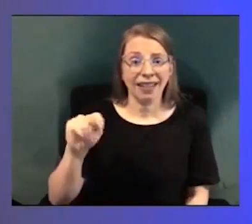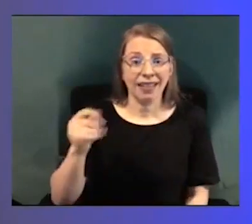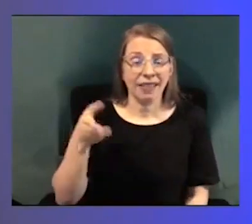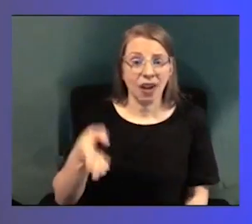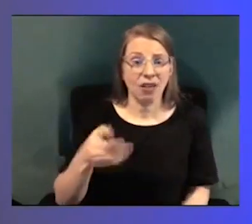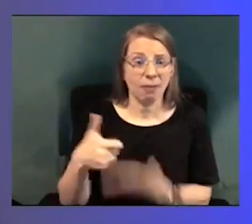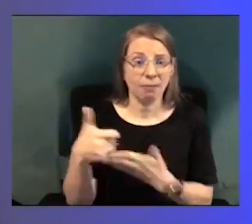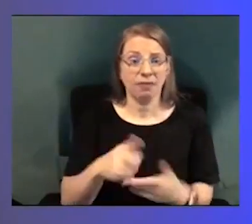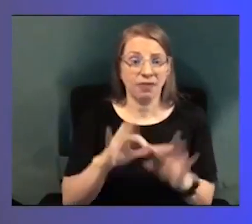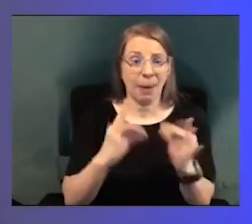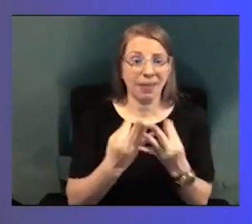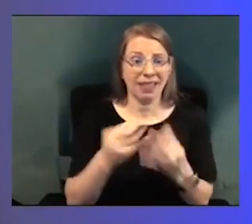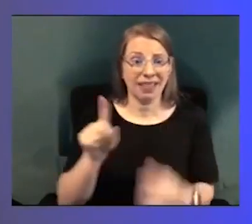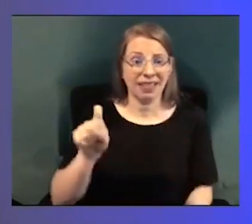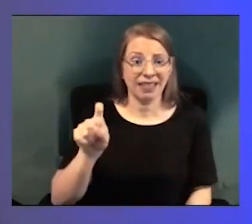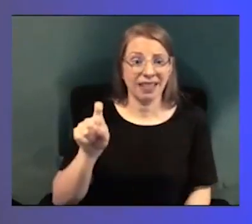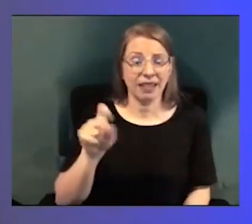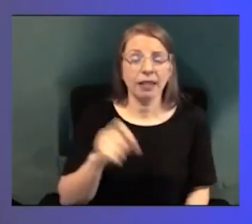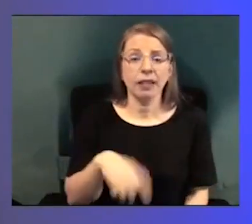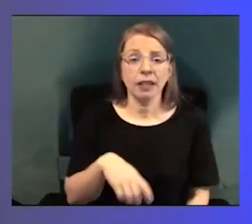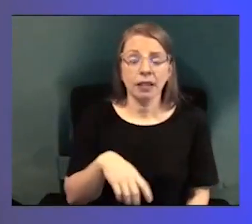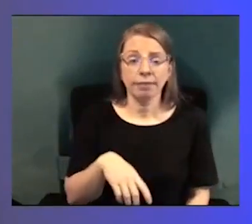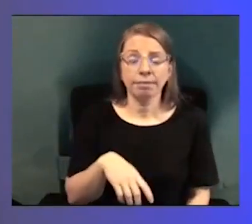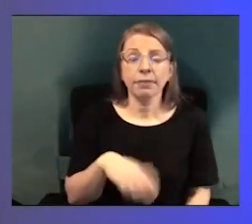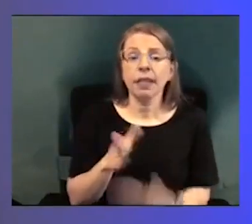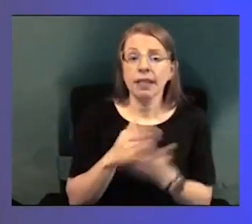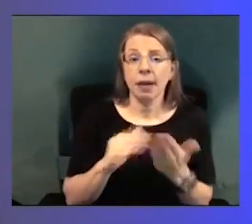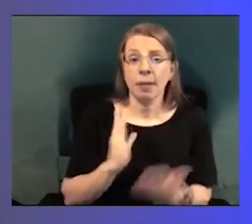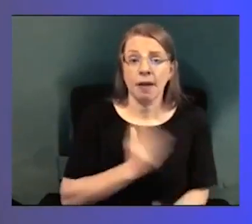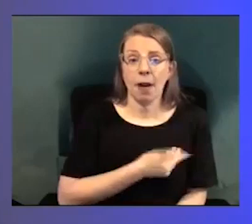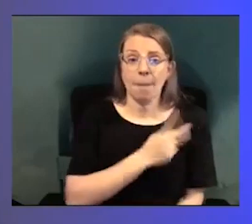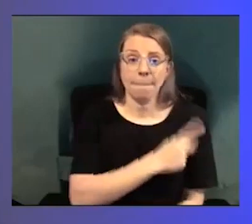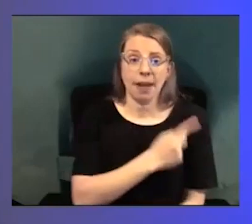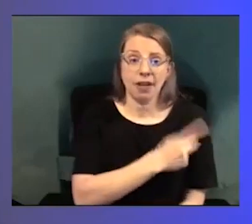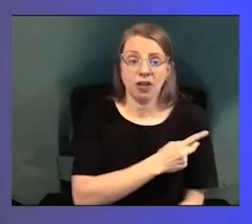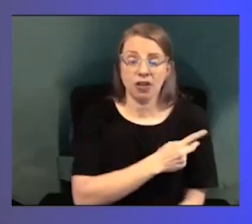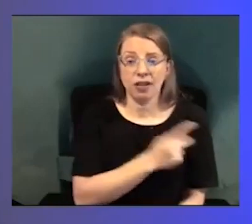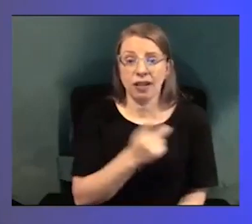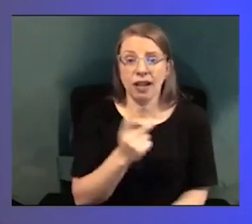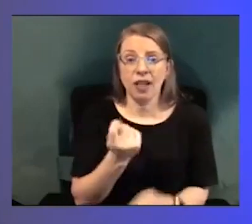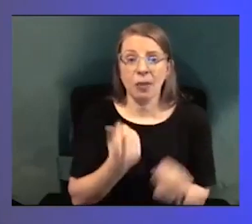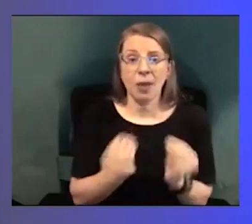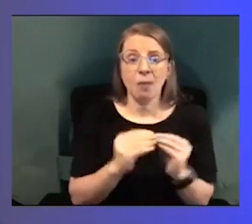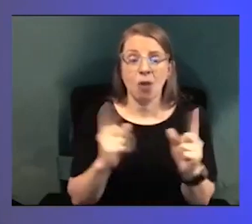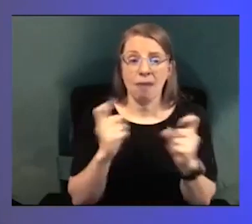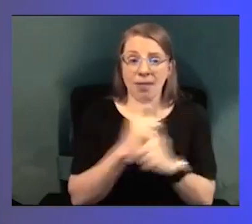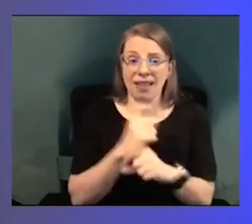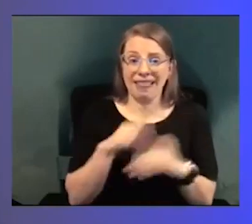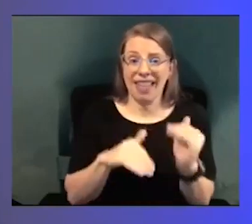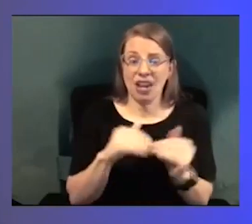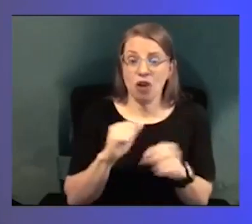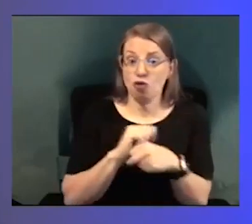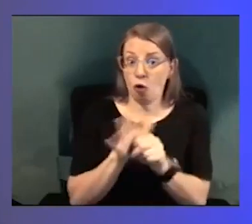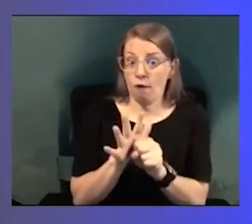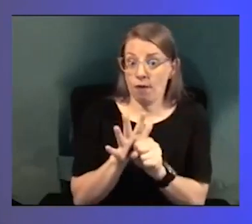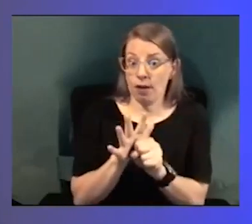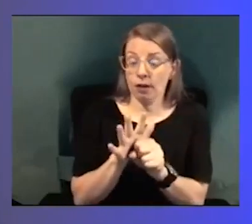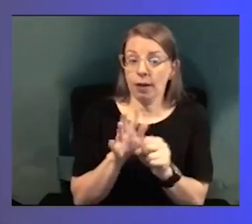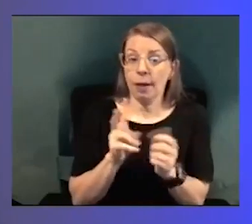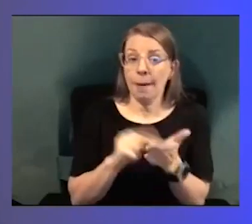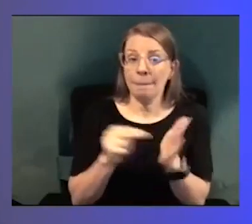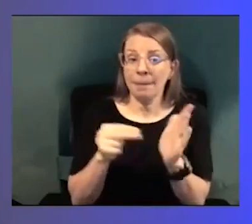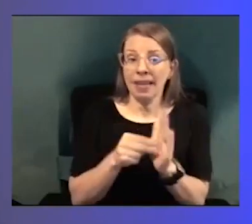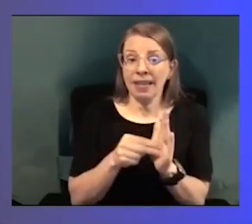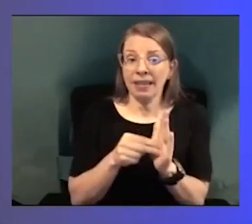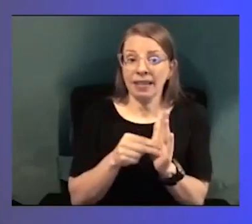sure some of our patients come here and are much more complicated than just COVID. So we want to make sure we really understand those bills. And in